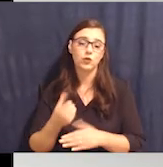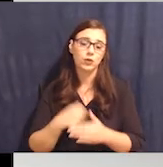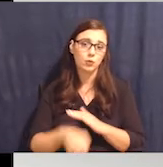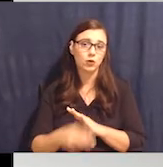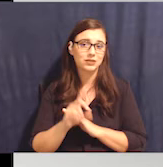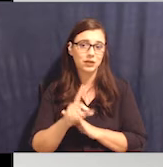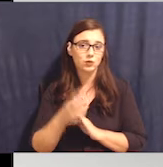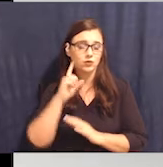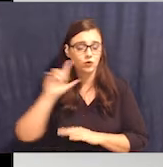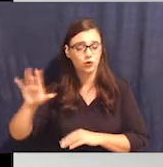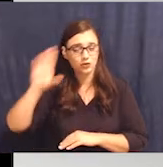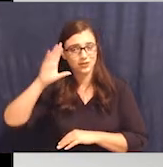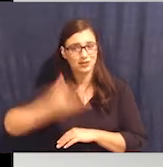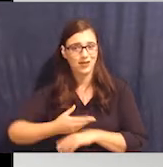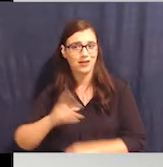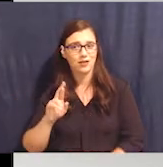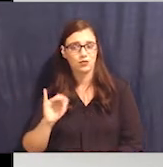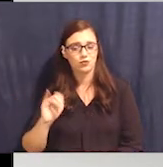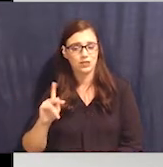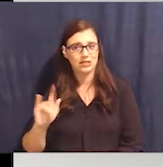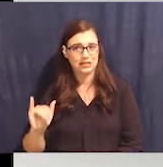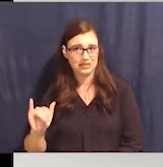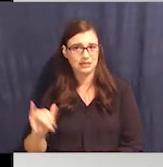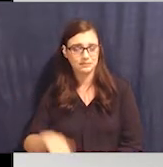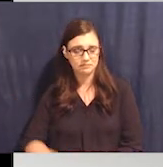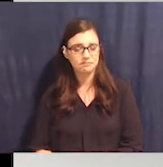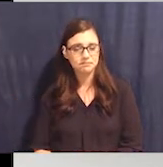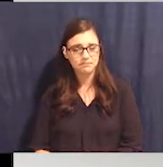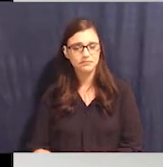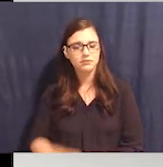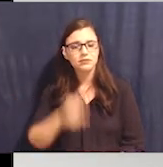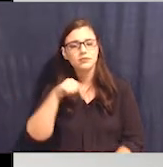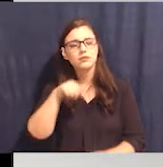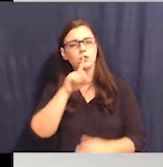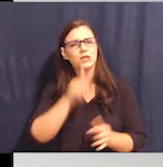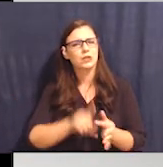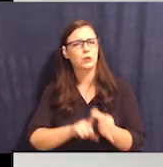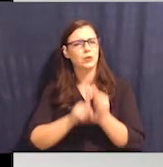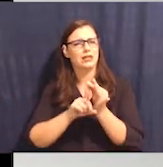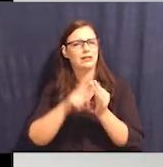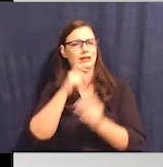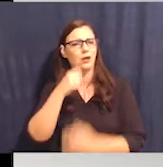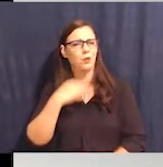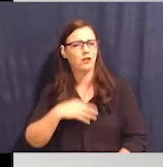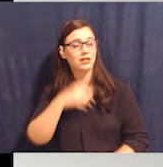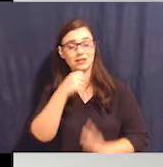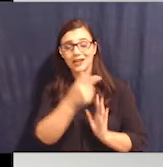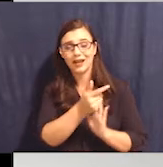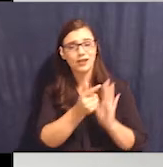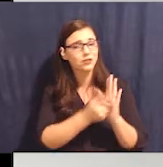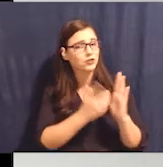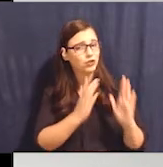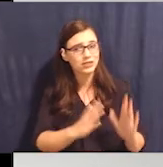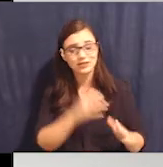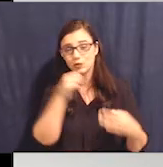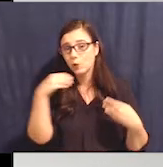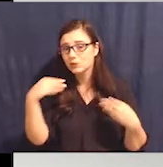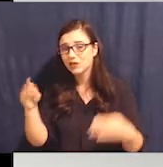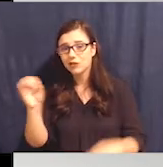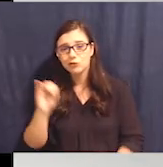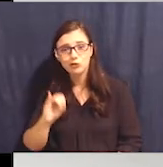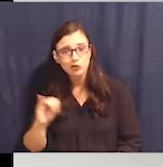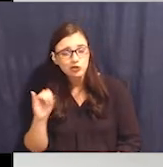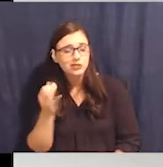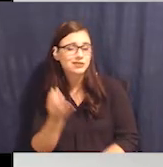following the birth and diagnosis of her son, Ricky. And we are a very unique nonprofit. We're not attorneys. We